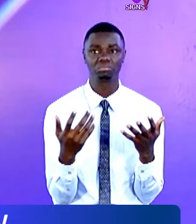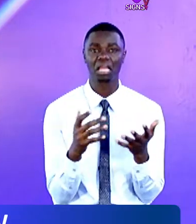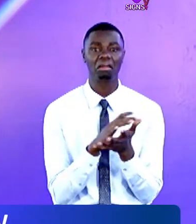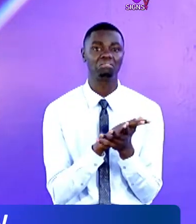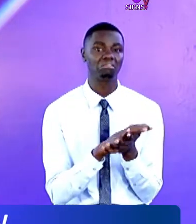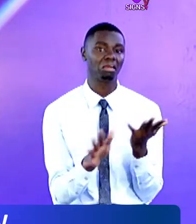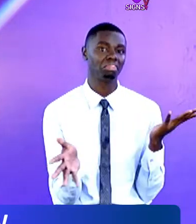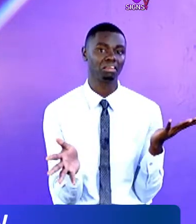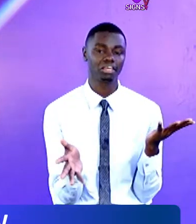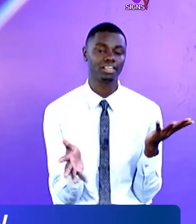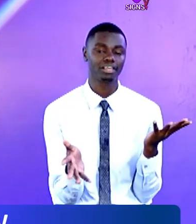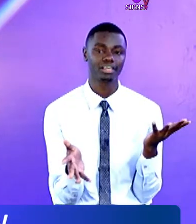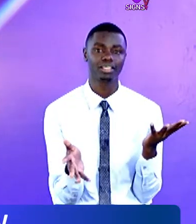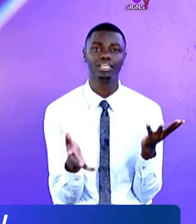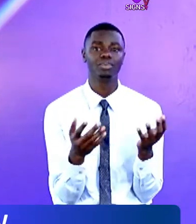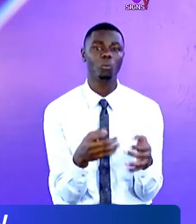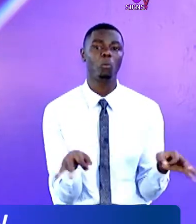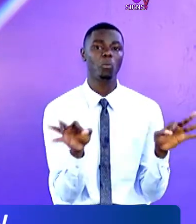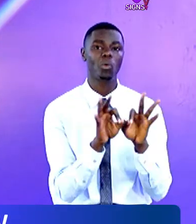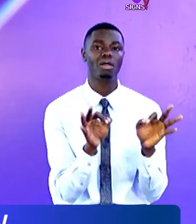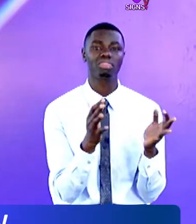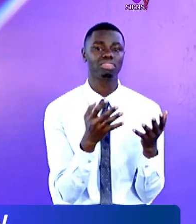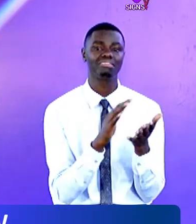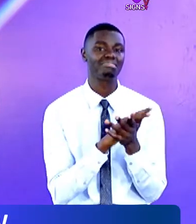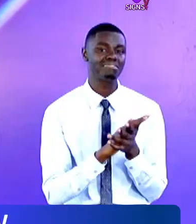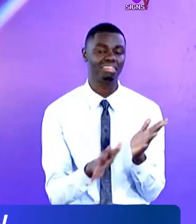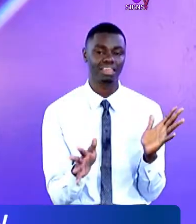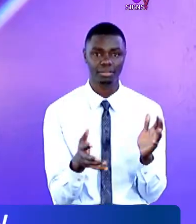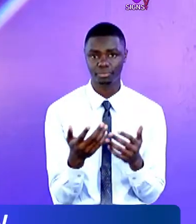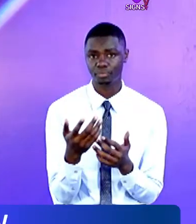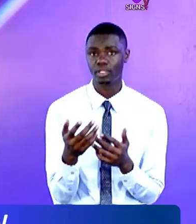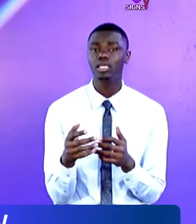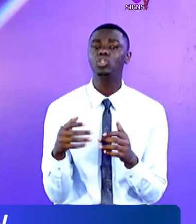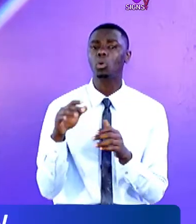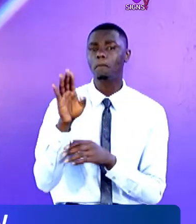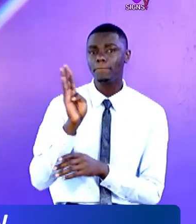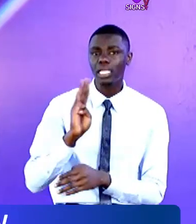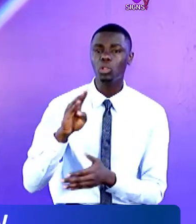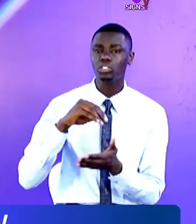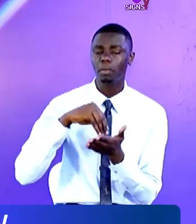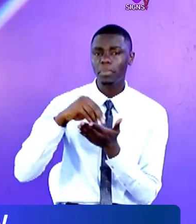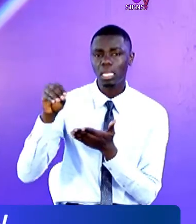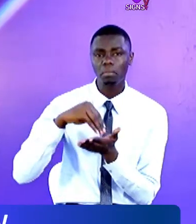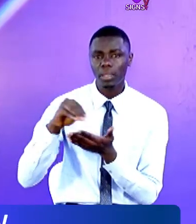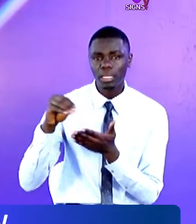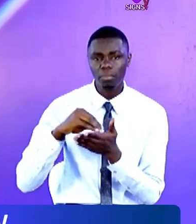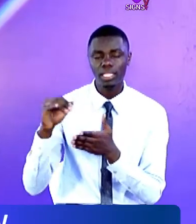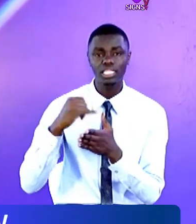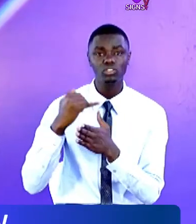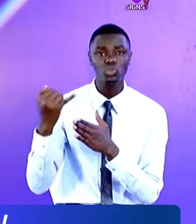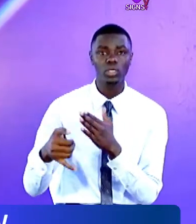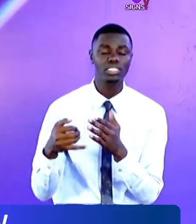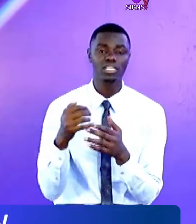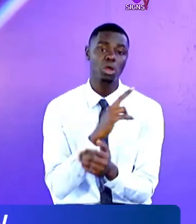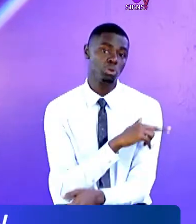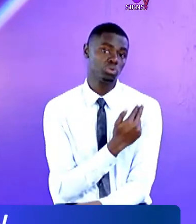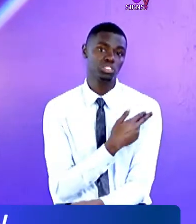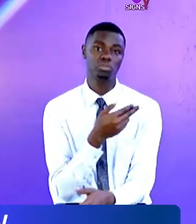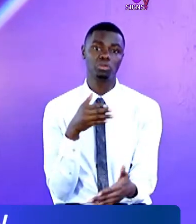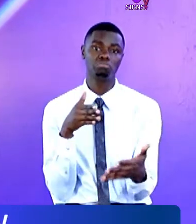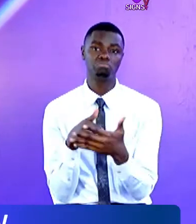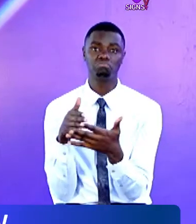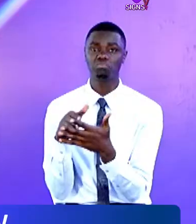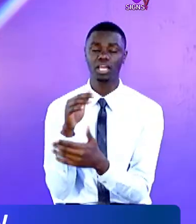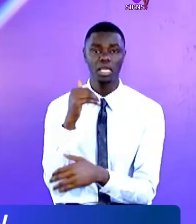nothing more than worthless plastic. Now, despite billions paid in premiums, hospitals are rejecting